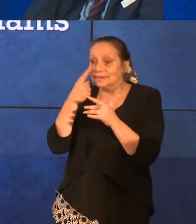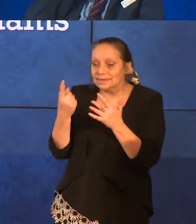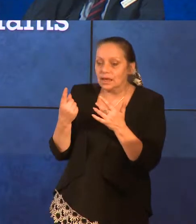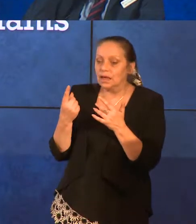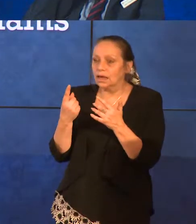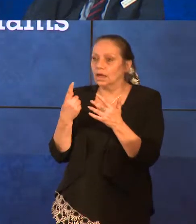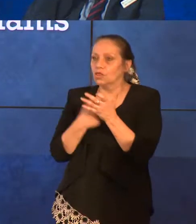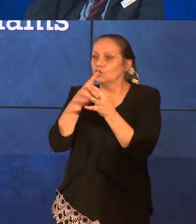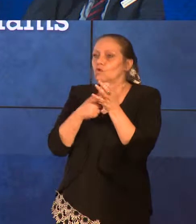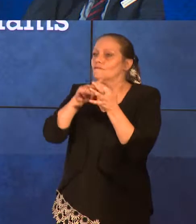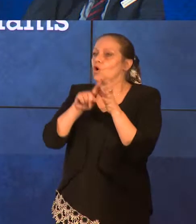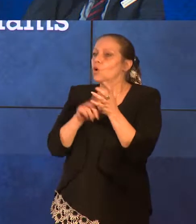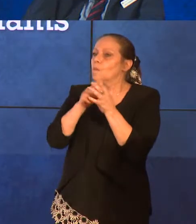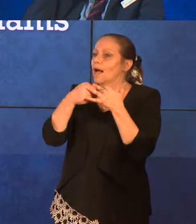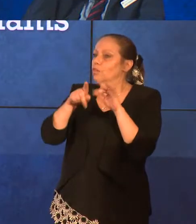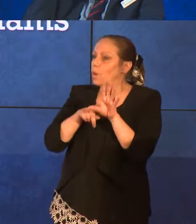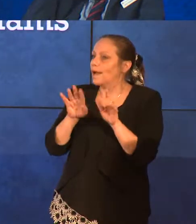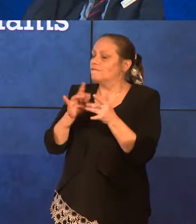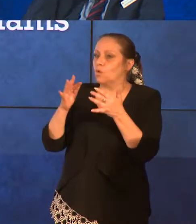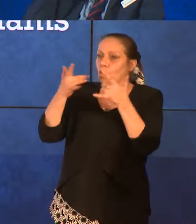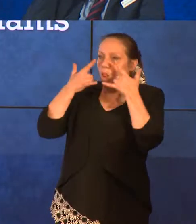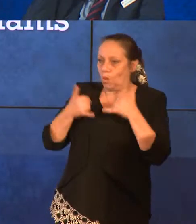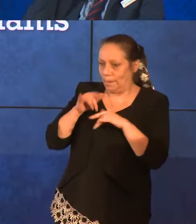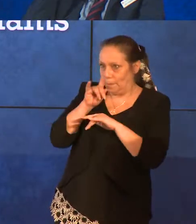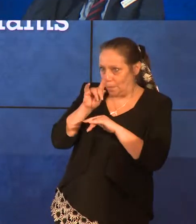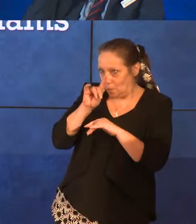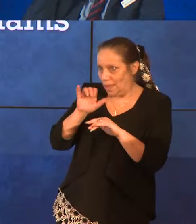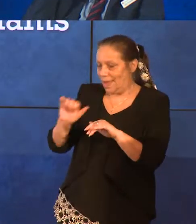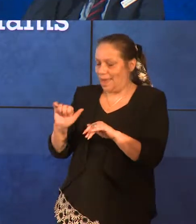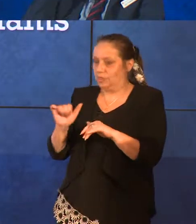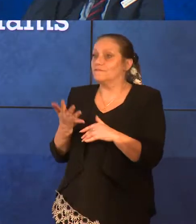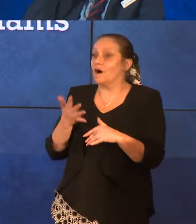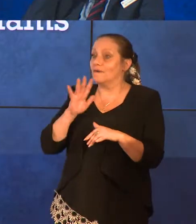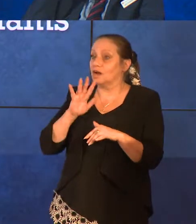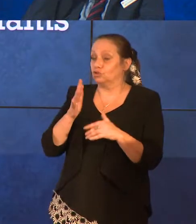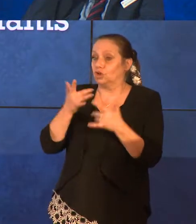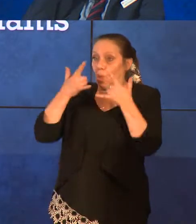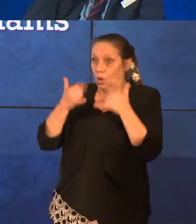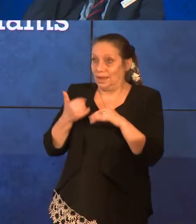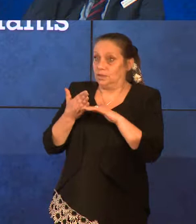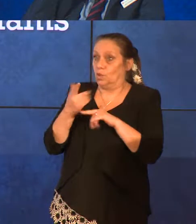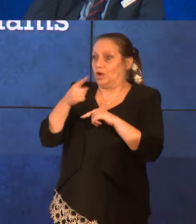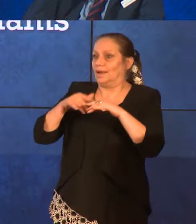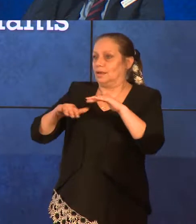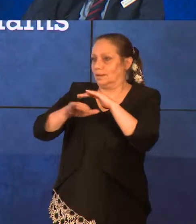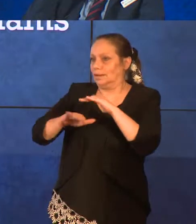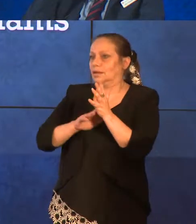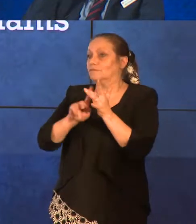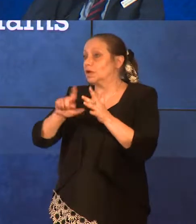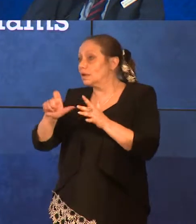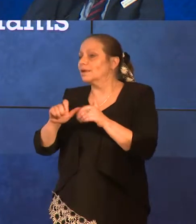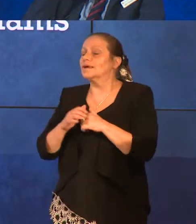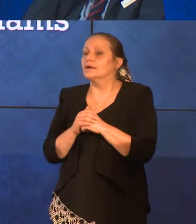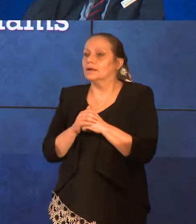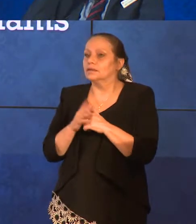and referral pathways for the lawyers, the 500 or so lawyers who are working across Victoria,